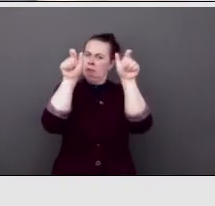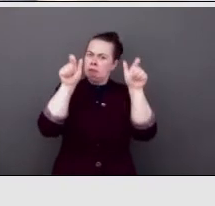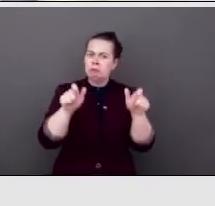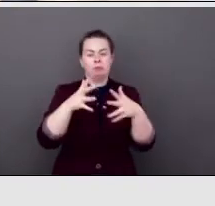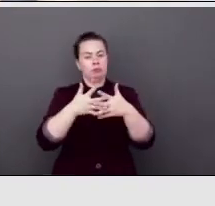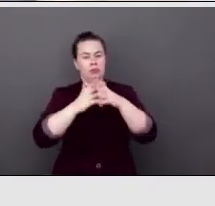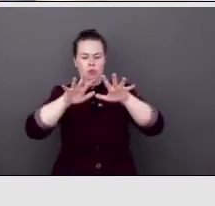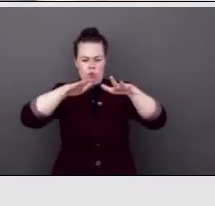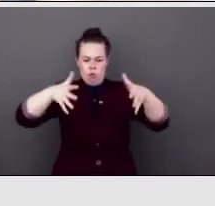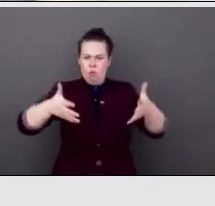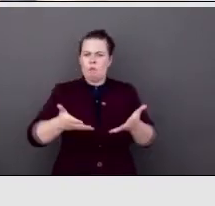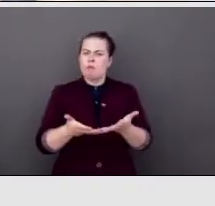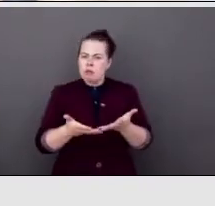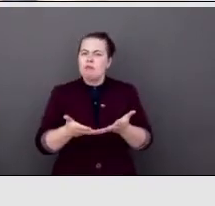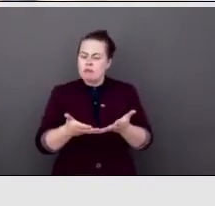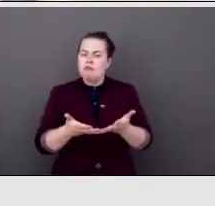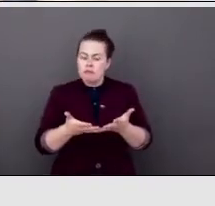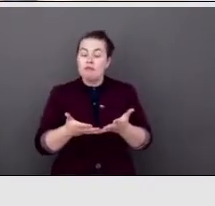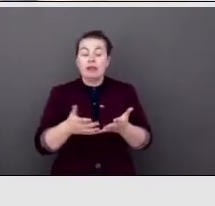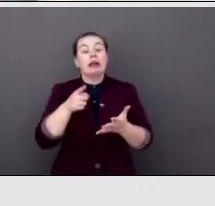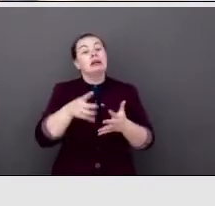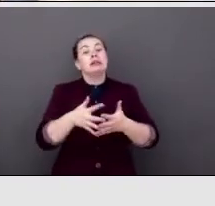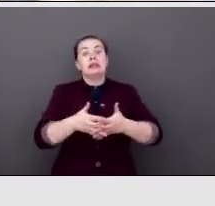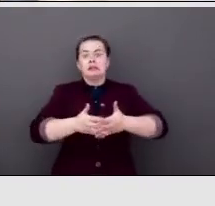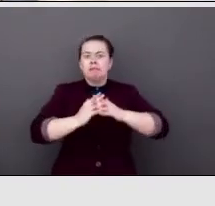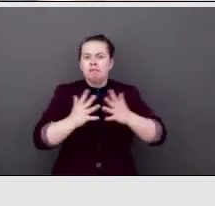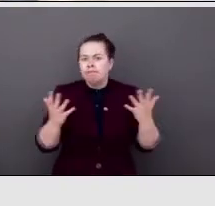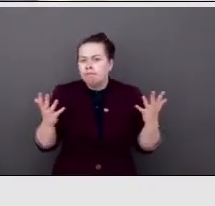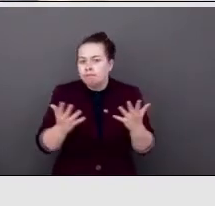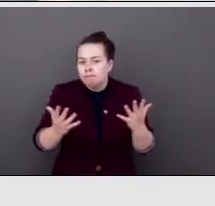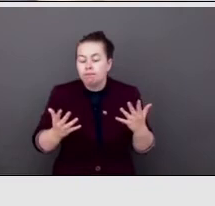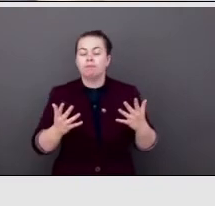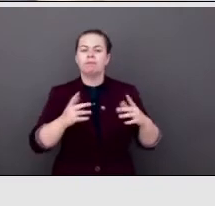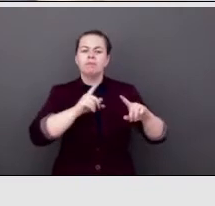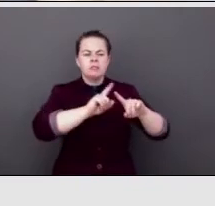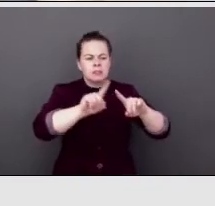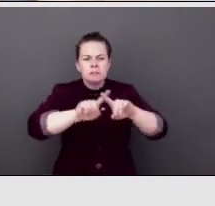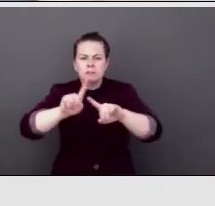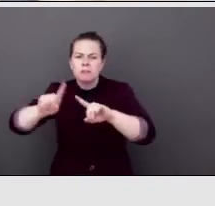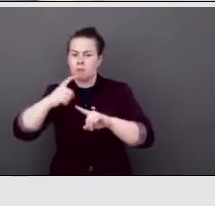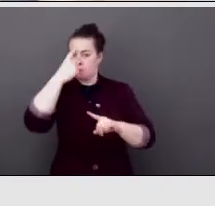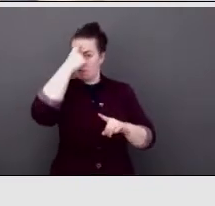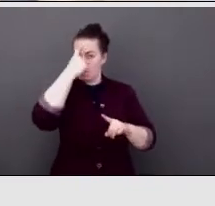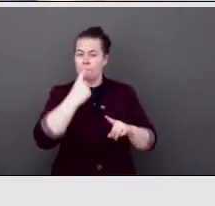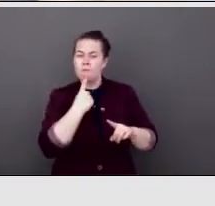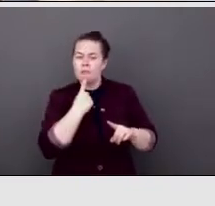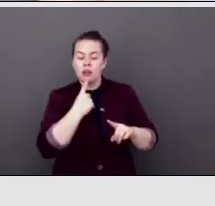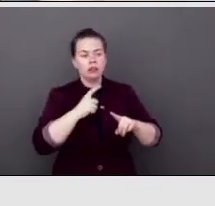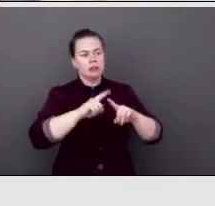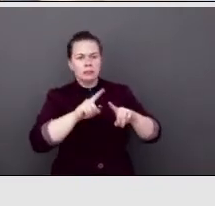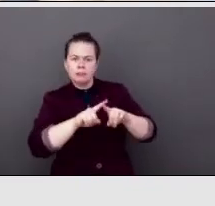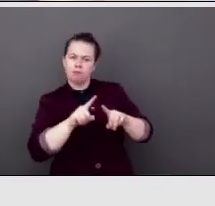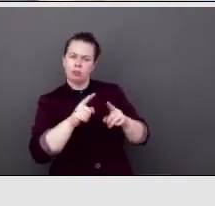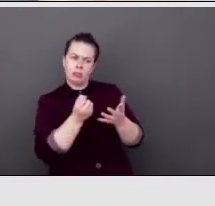from the user community and the vendor community and creates integration profile. That means that you can implement a specific use case of